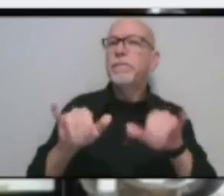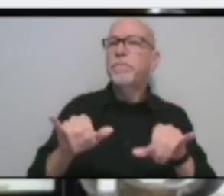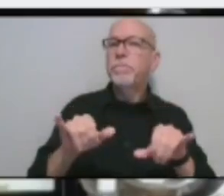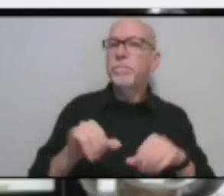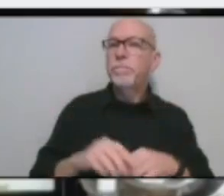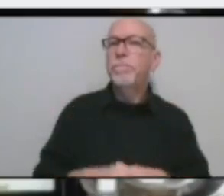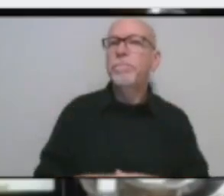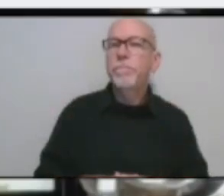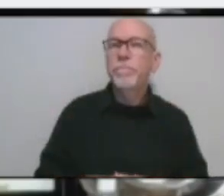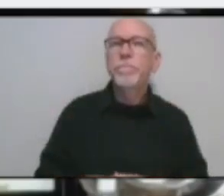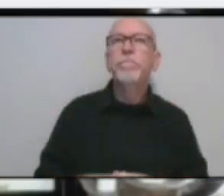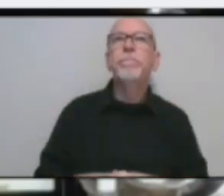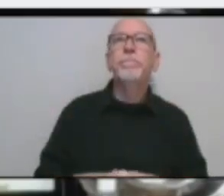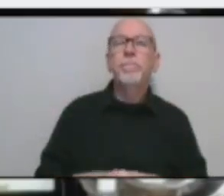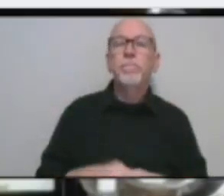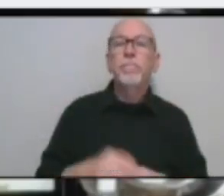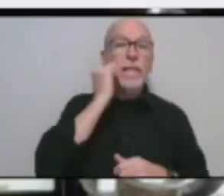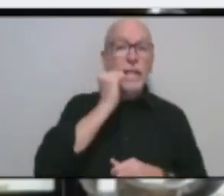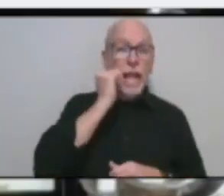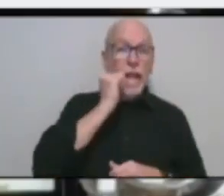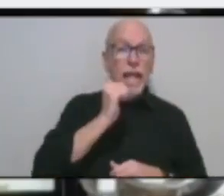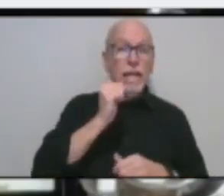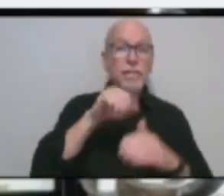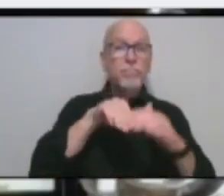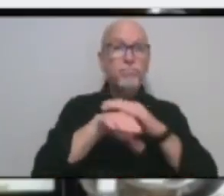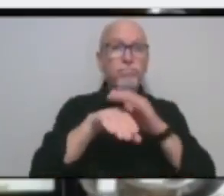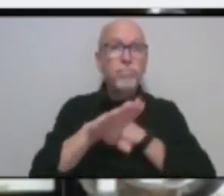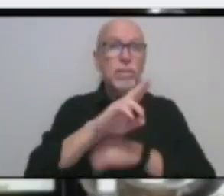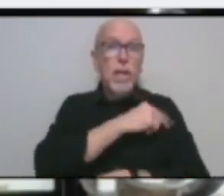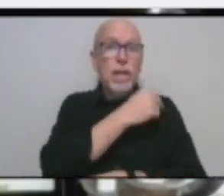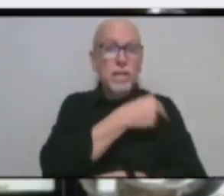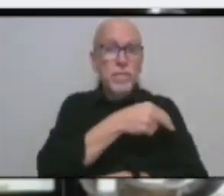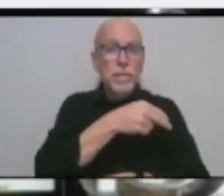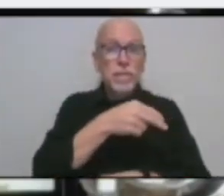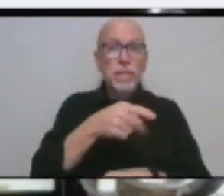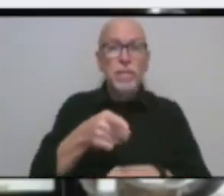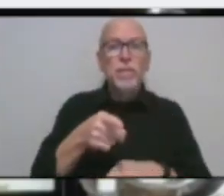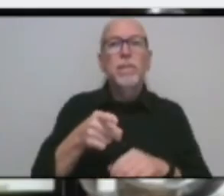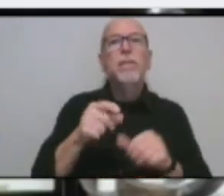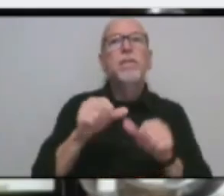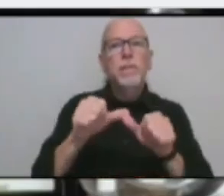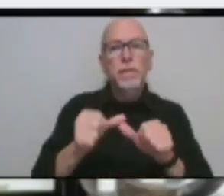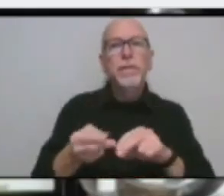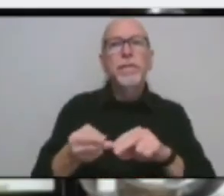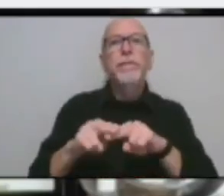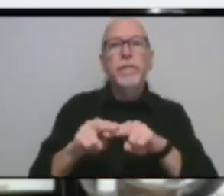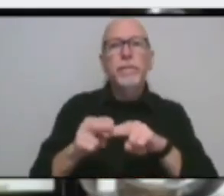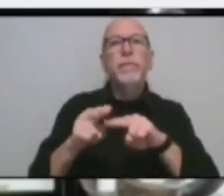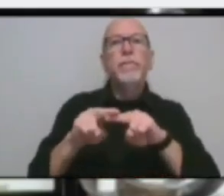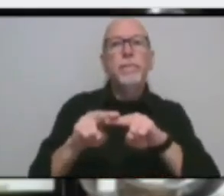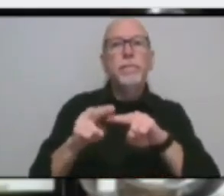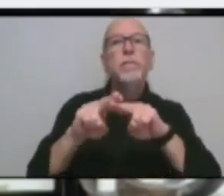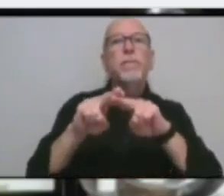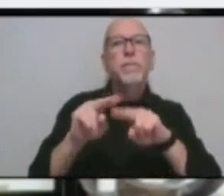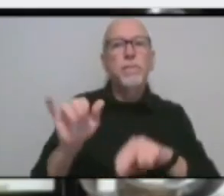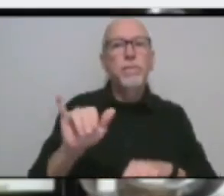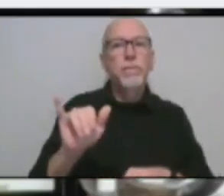of daily hospital admissions is continuing to go up as well.